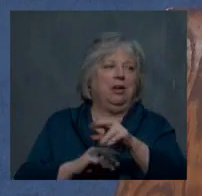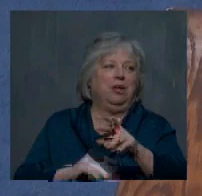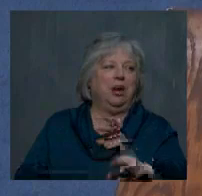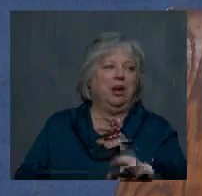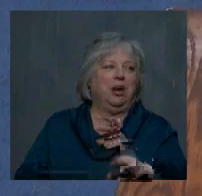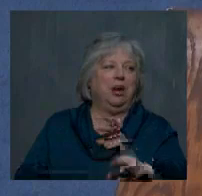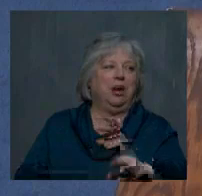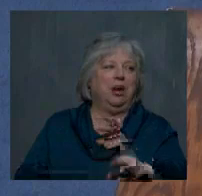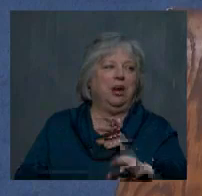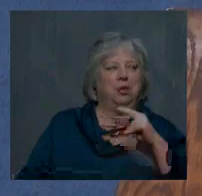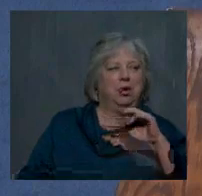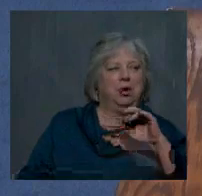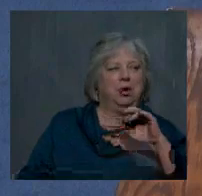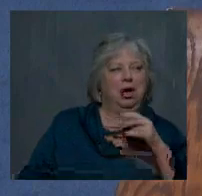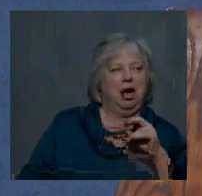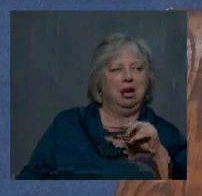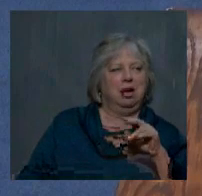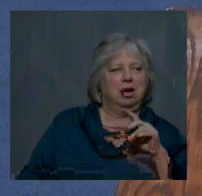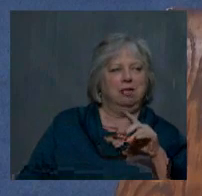My name is